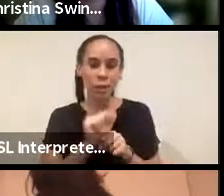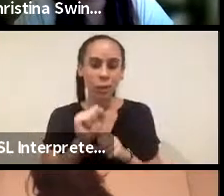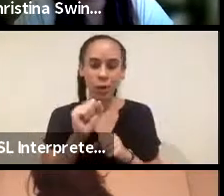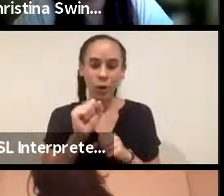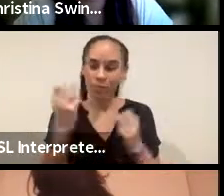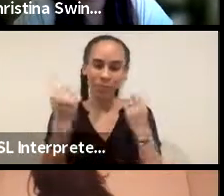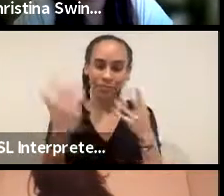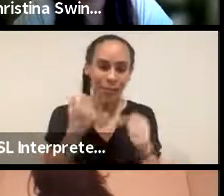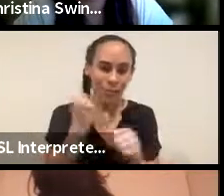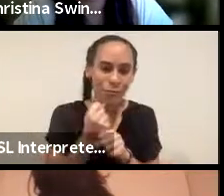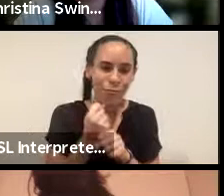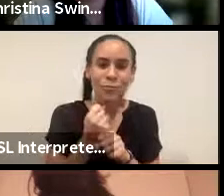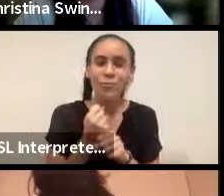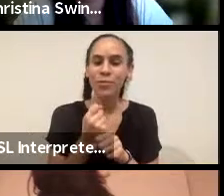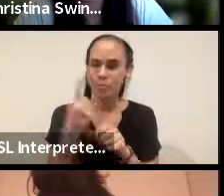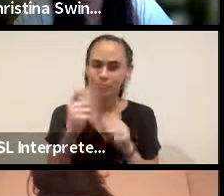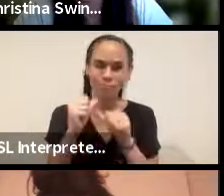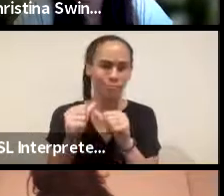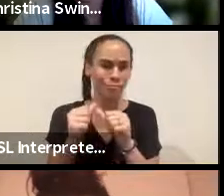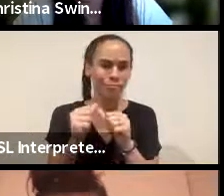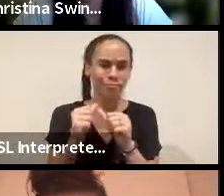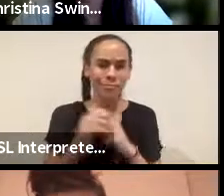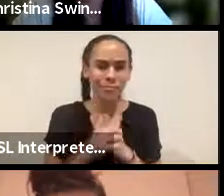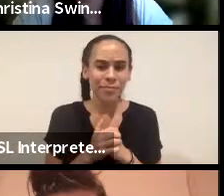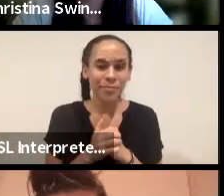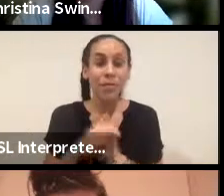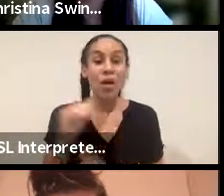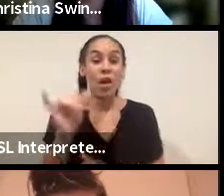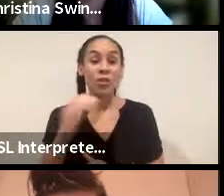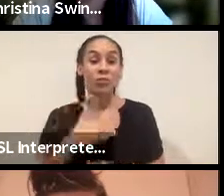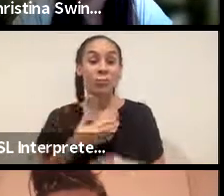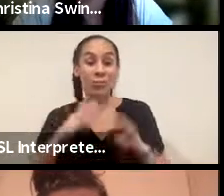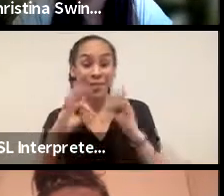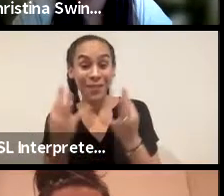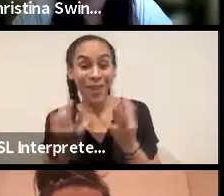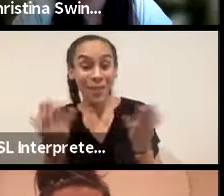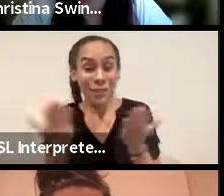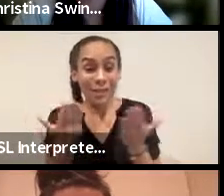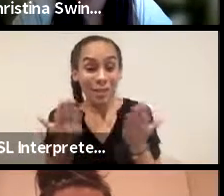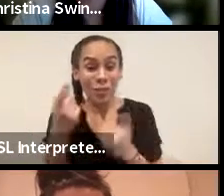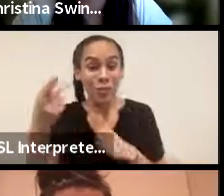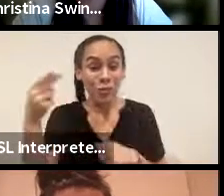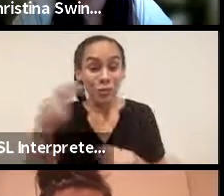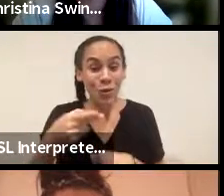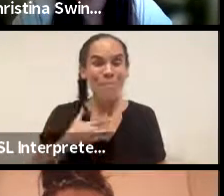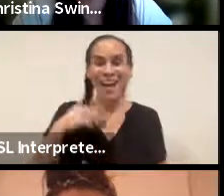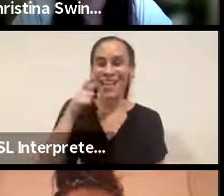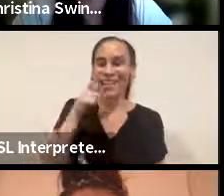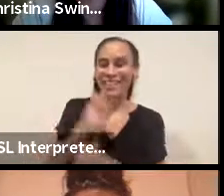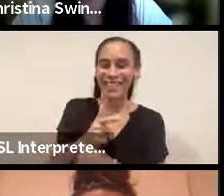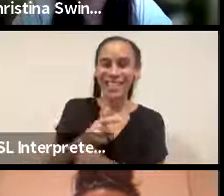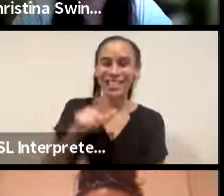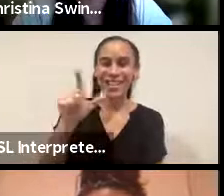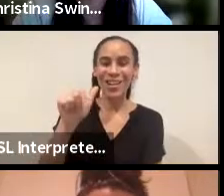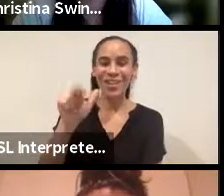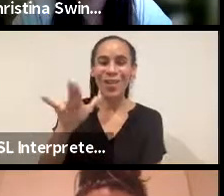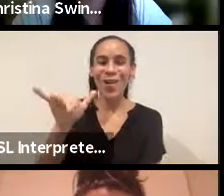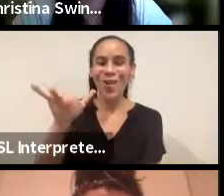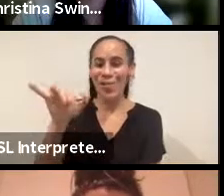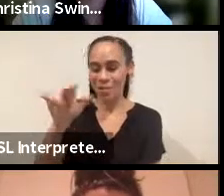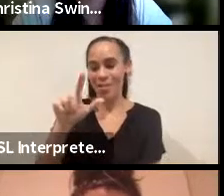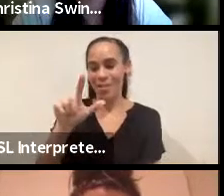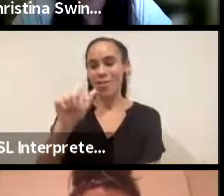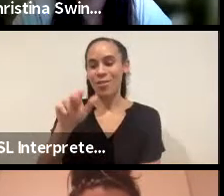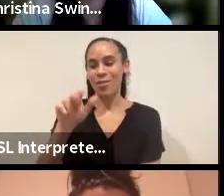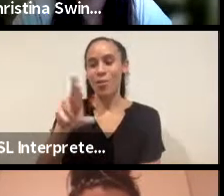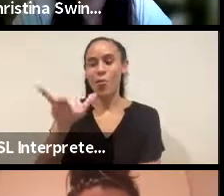too. And then I do have family here as well. My sister, Lori,